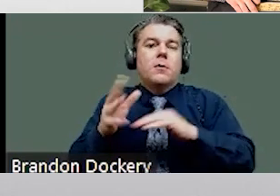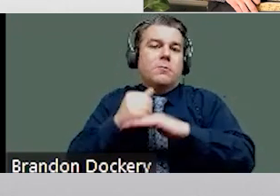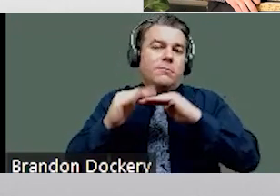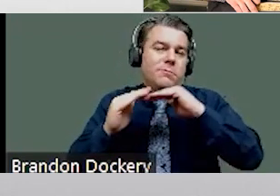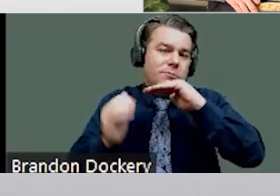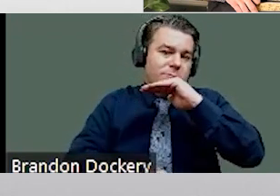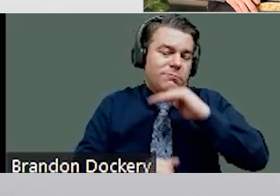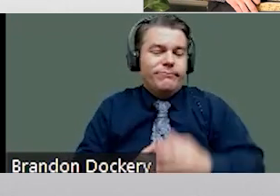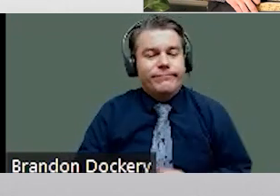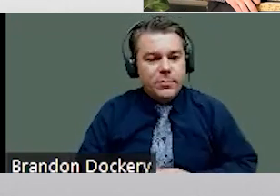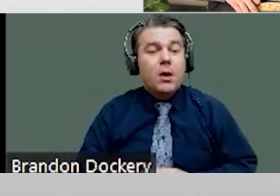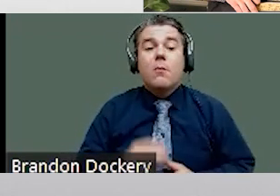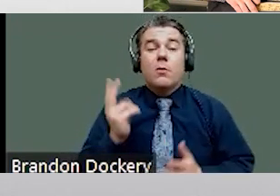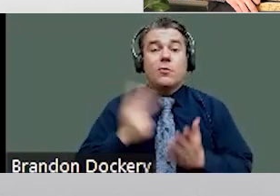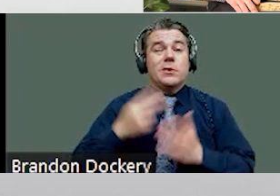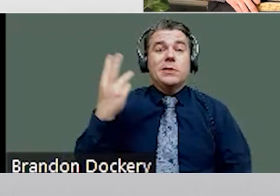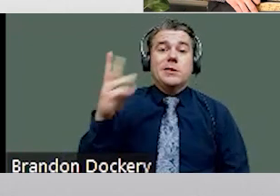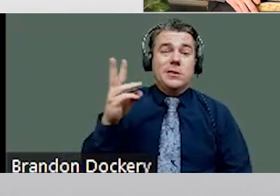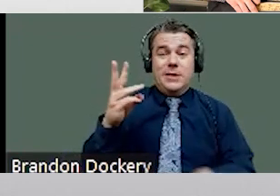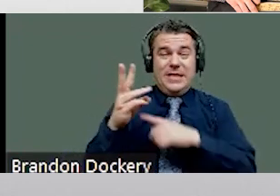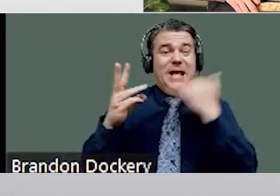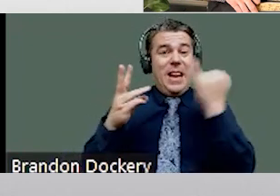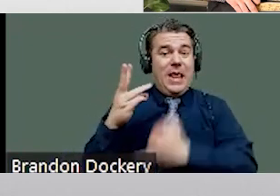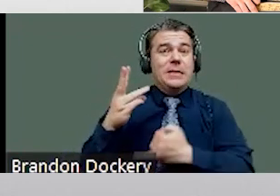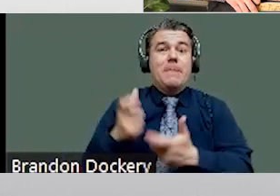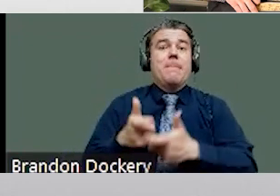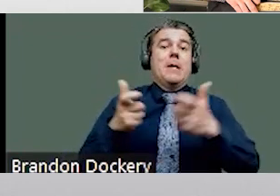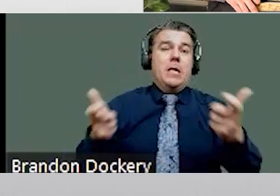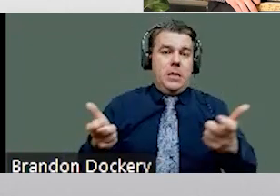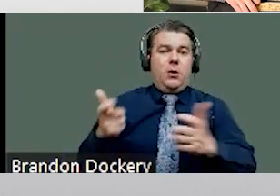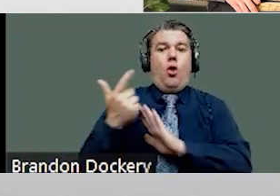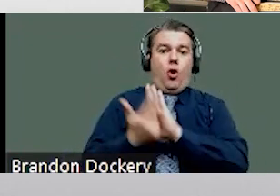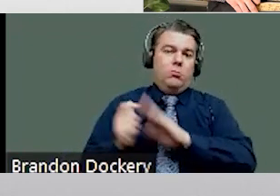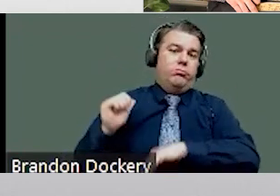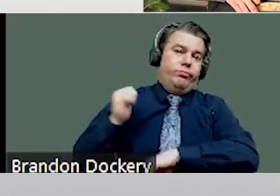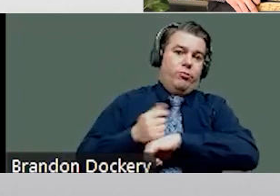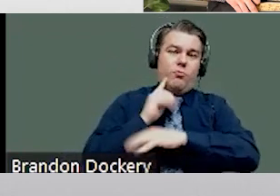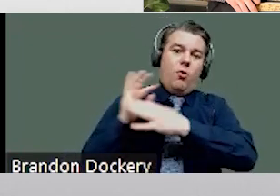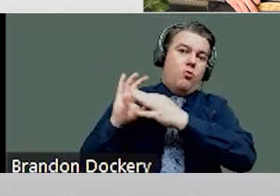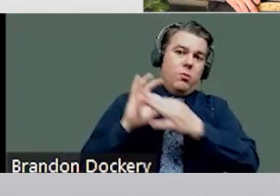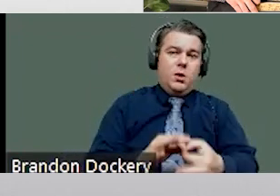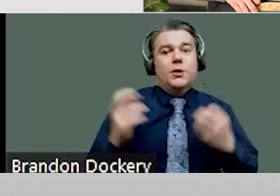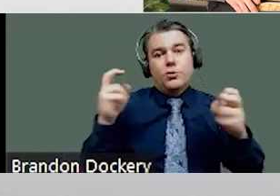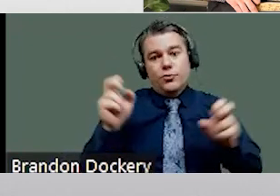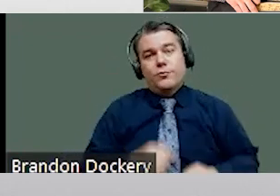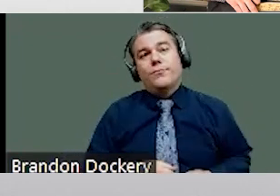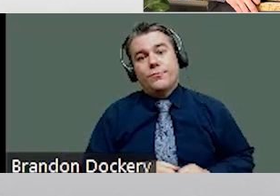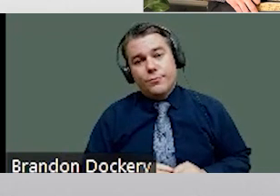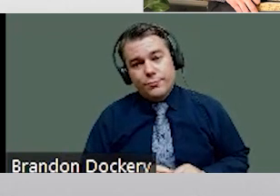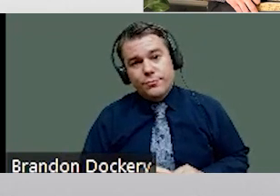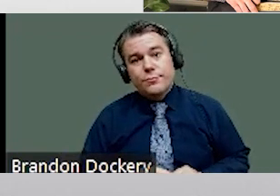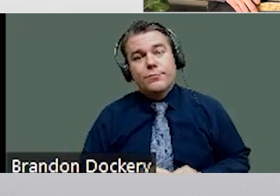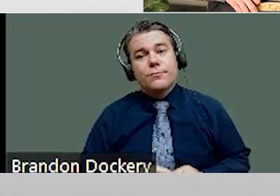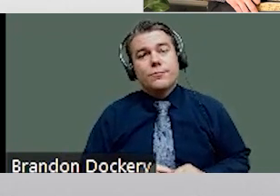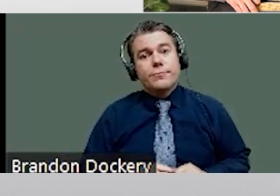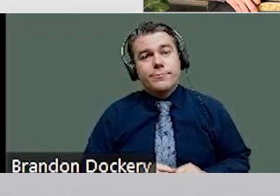But 2016 is the last large piece of legislation that we have related to this issue.